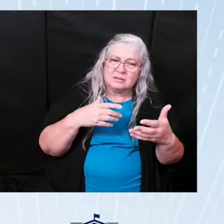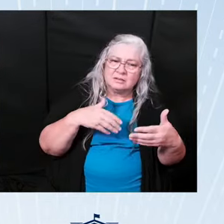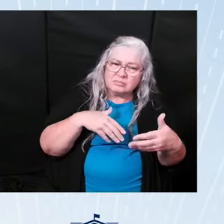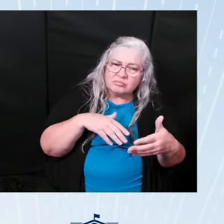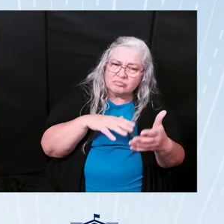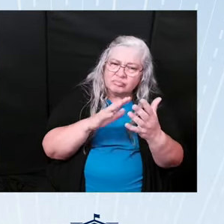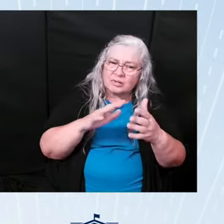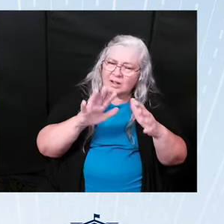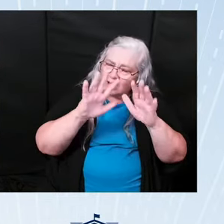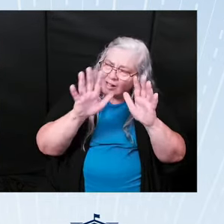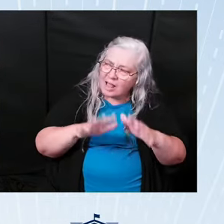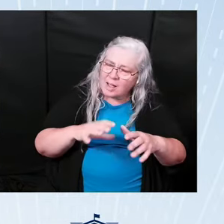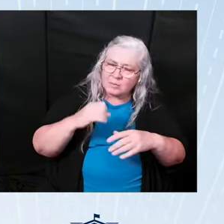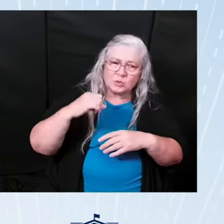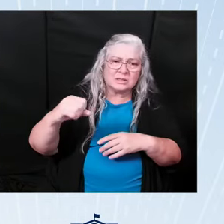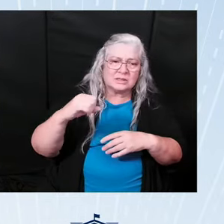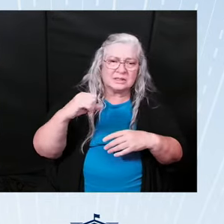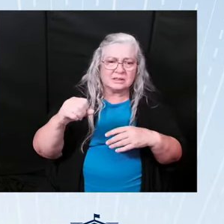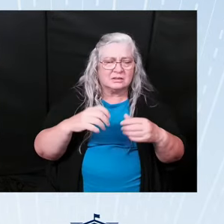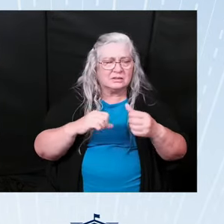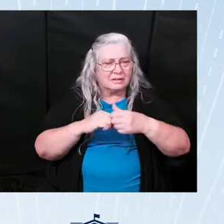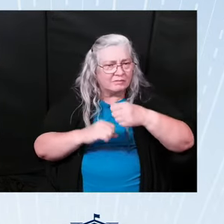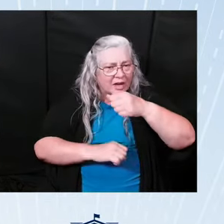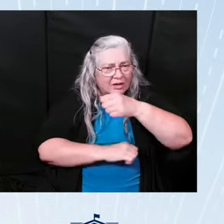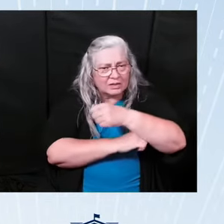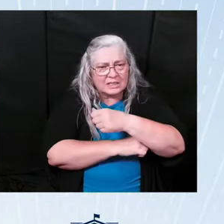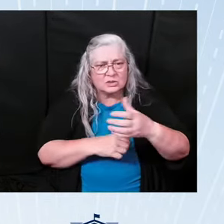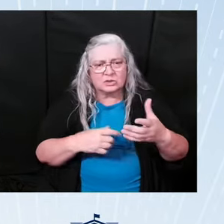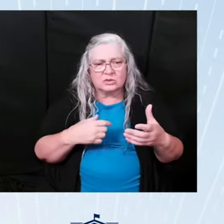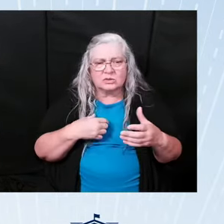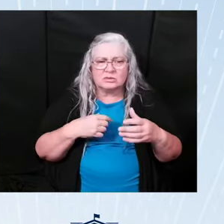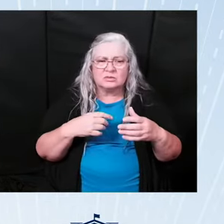harness the full power of the federal government